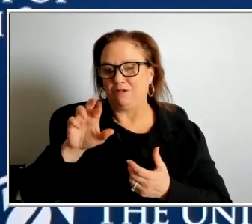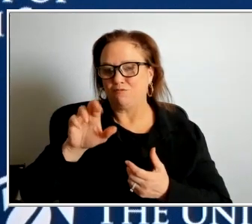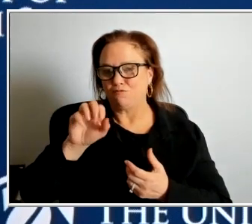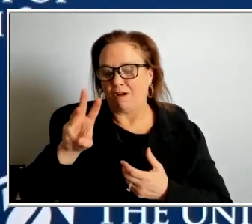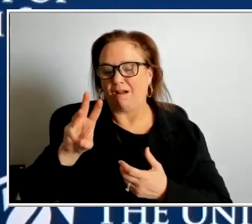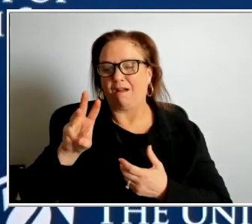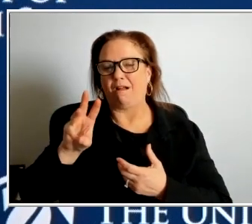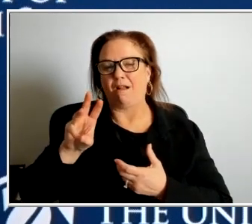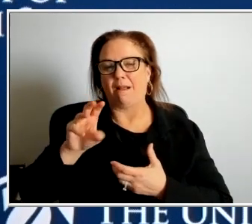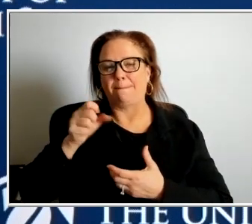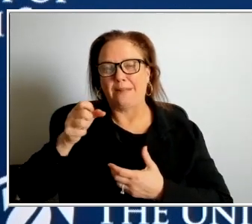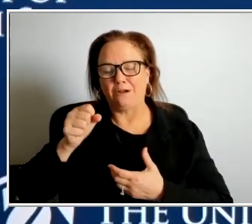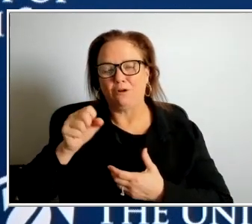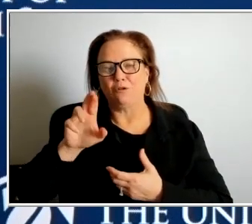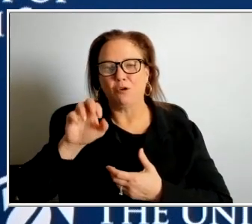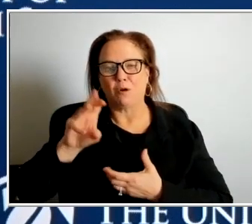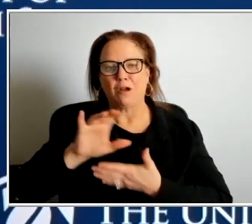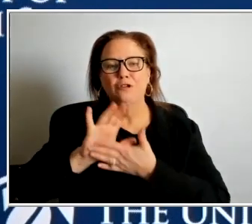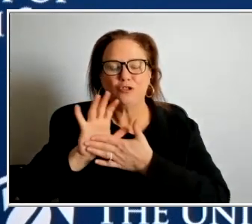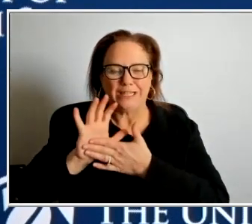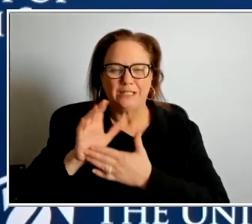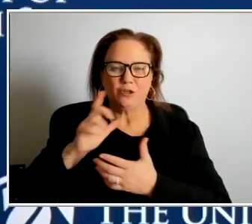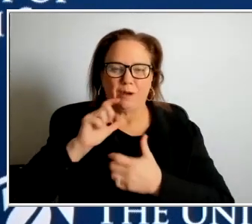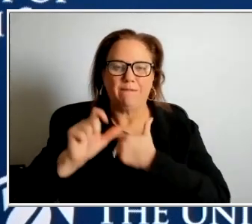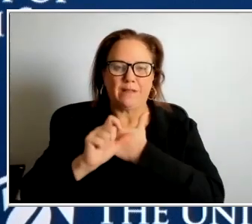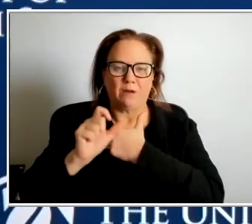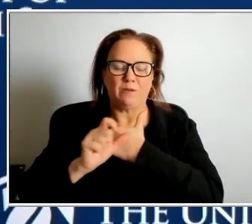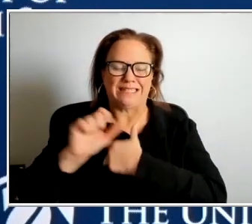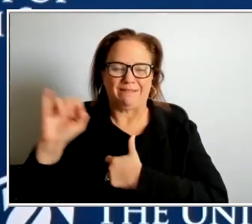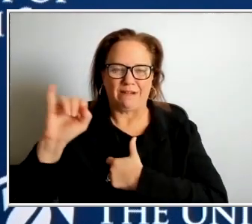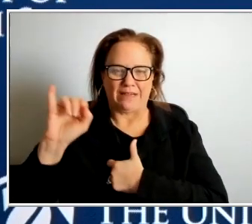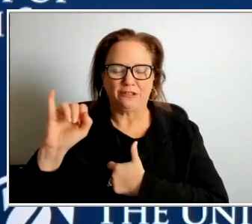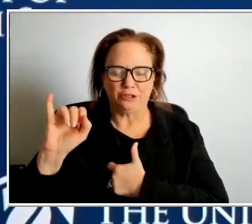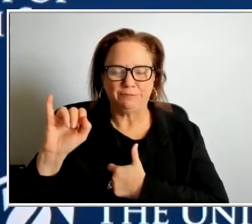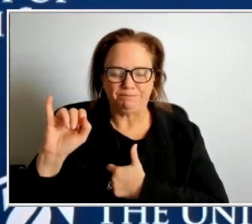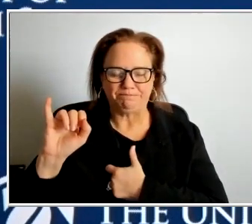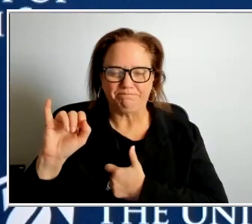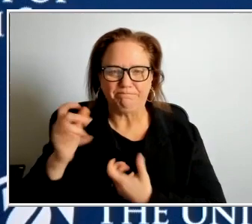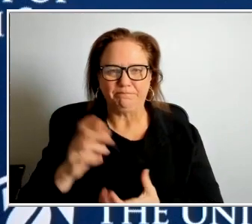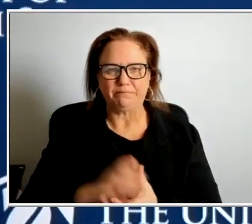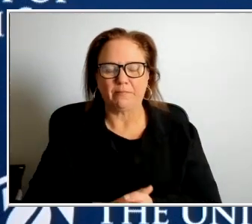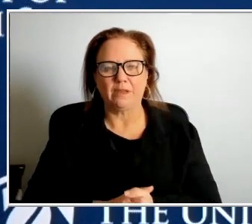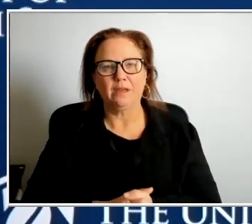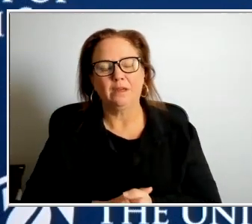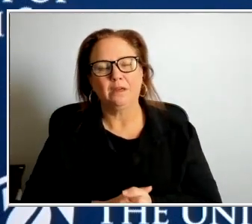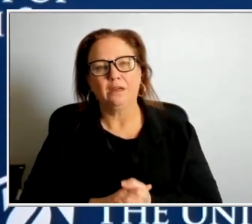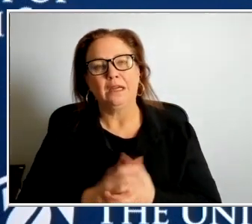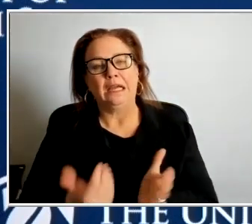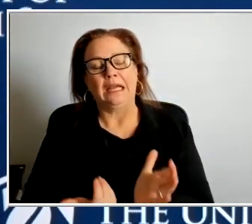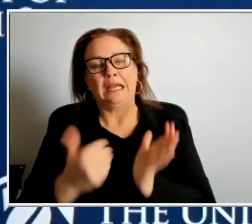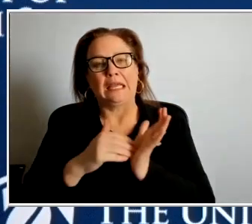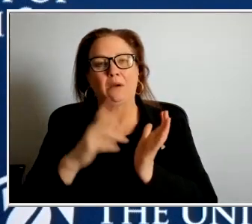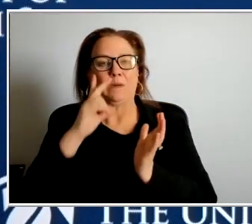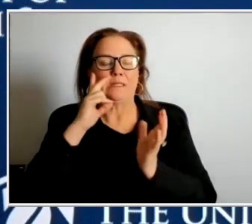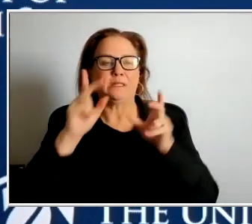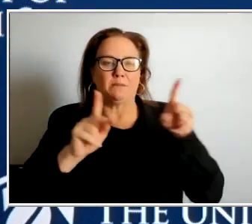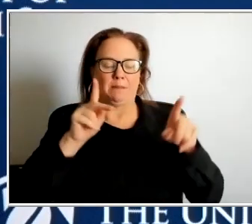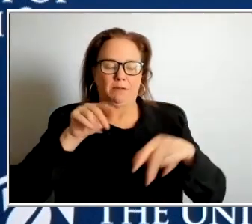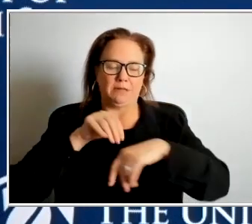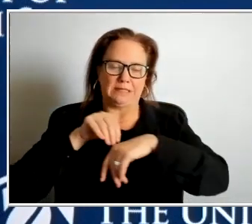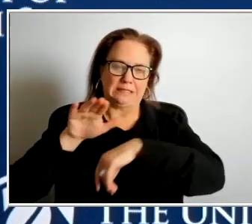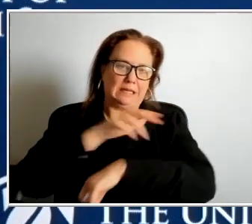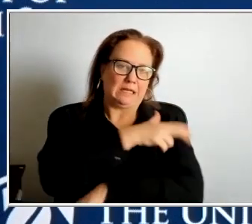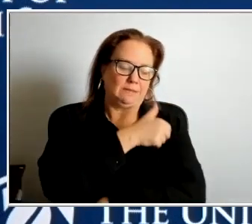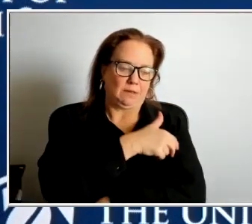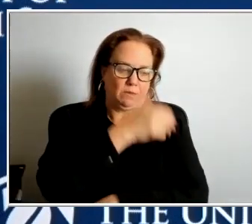not pasteurized, you have that risk of infection. And again, we saw some people go to the hospital. We know that there